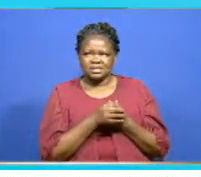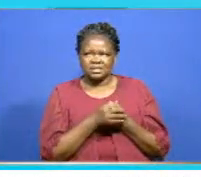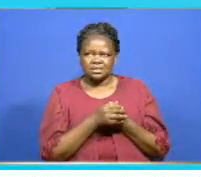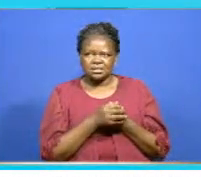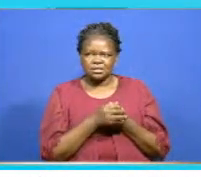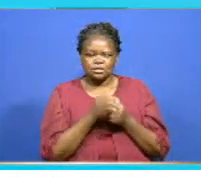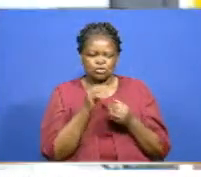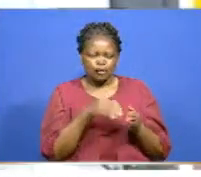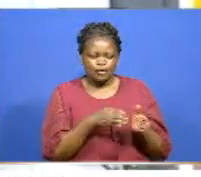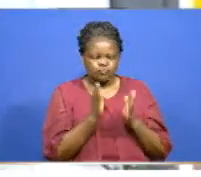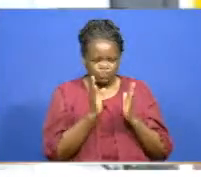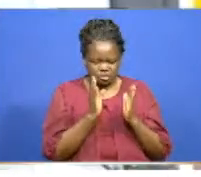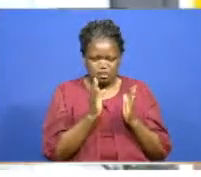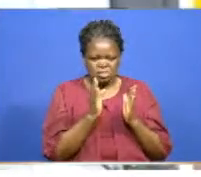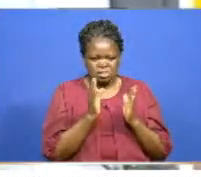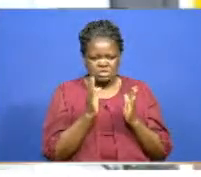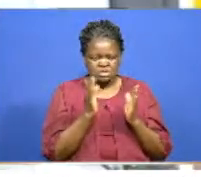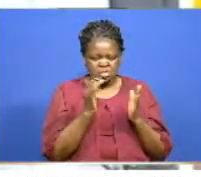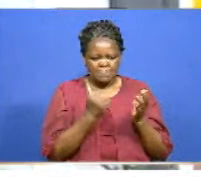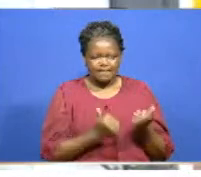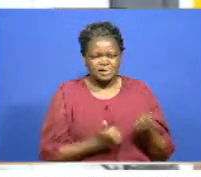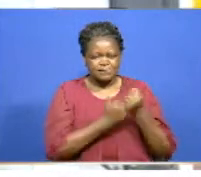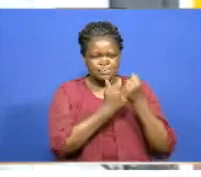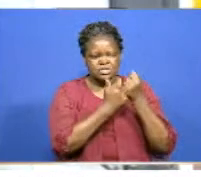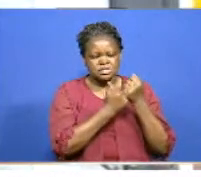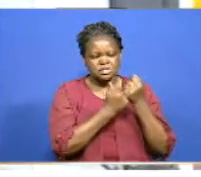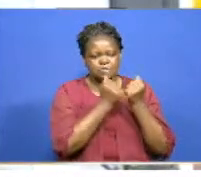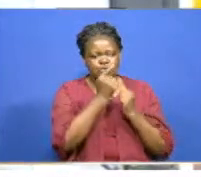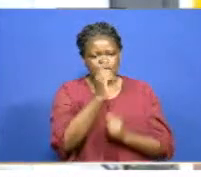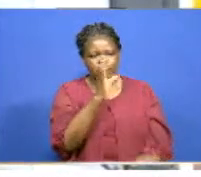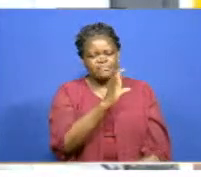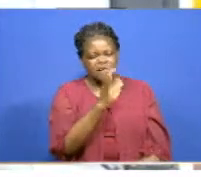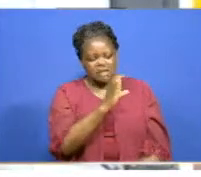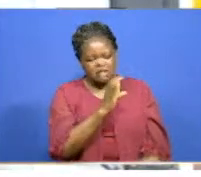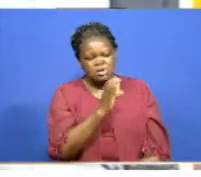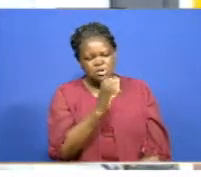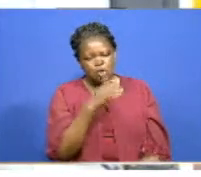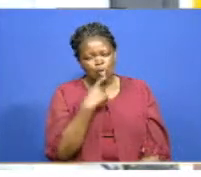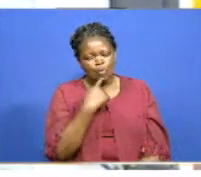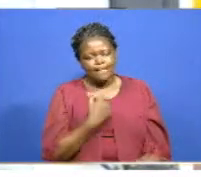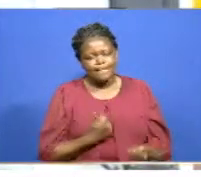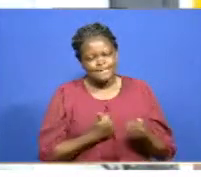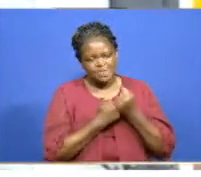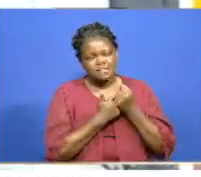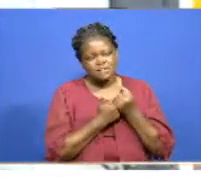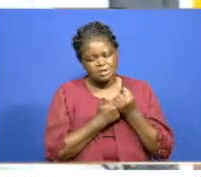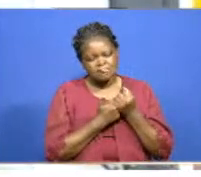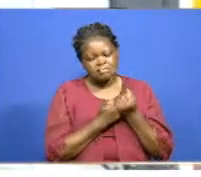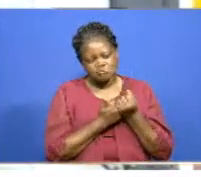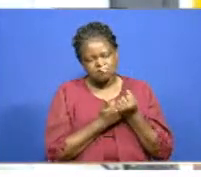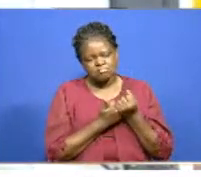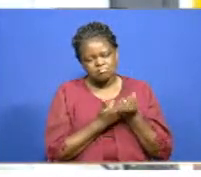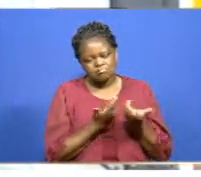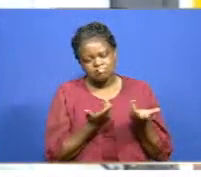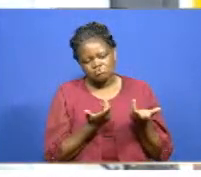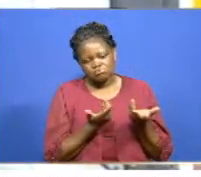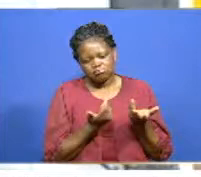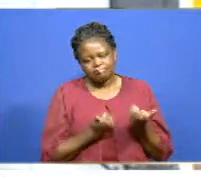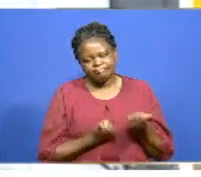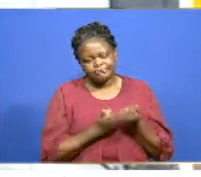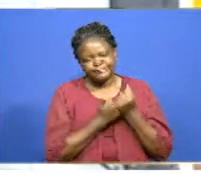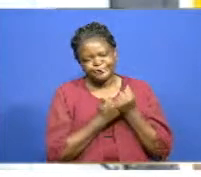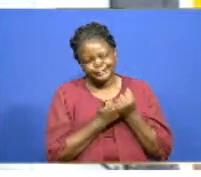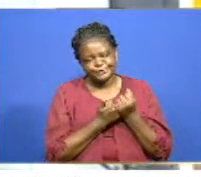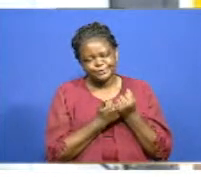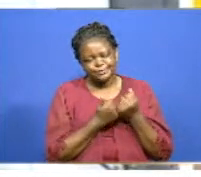entrance by supporting perhaps one of the candidates who, or backing one of the candidates that is